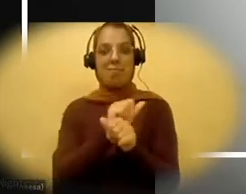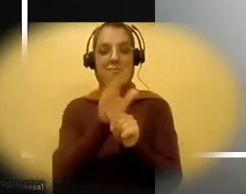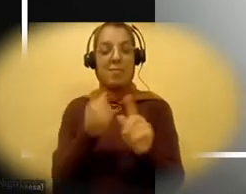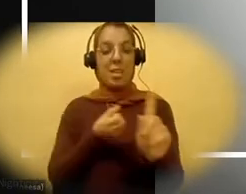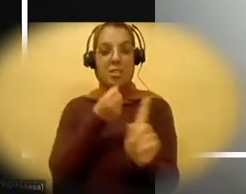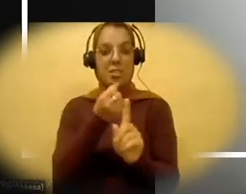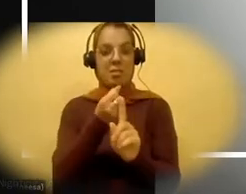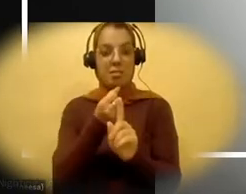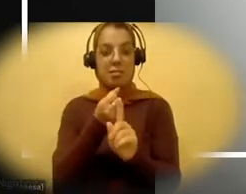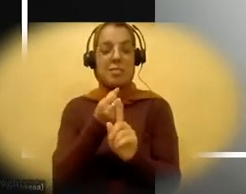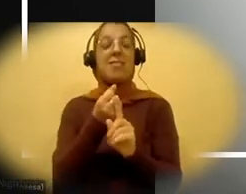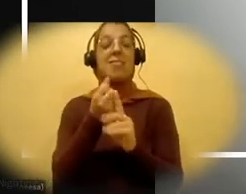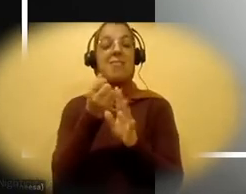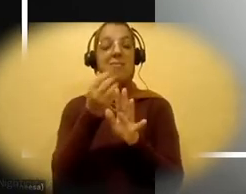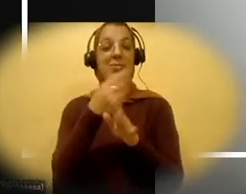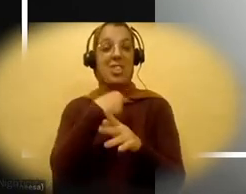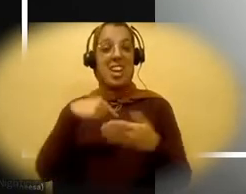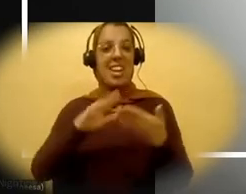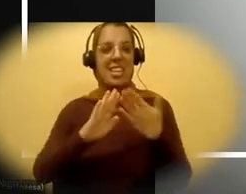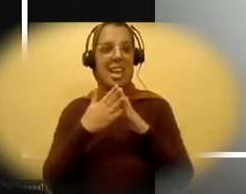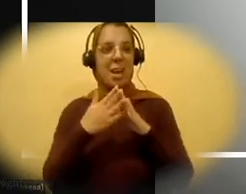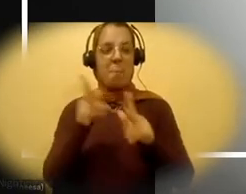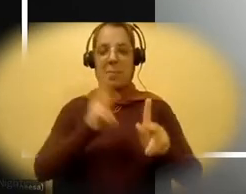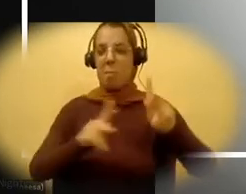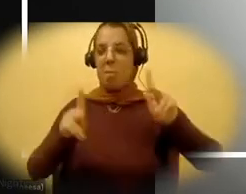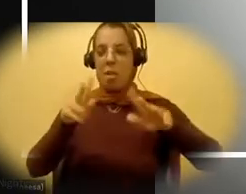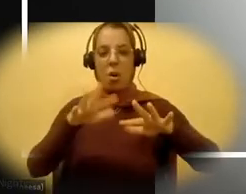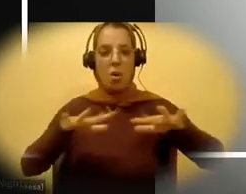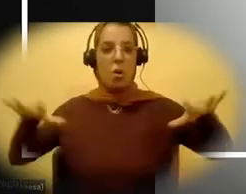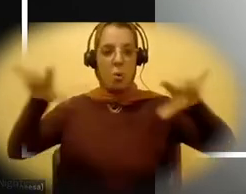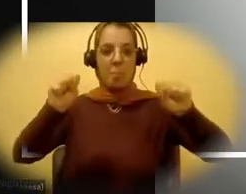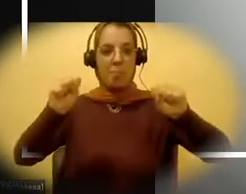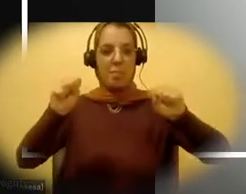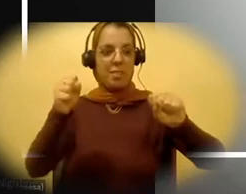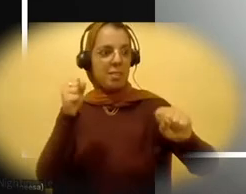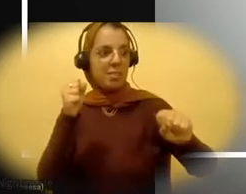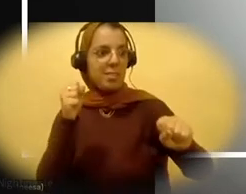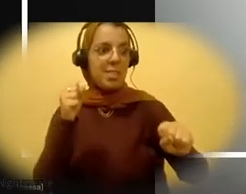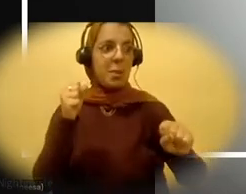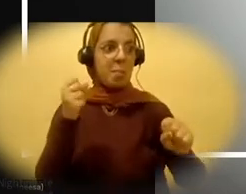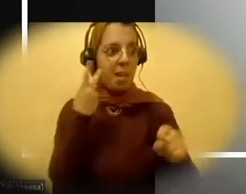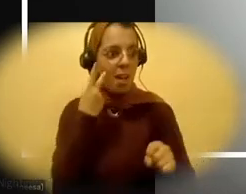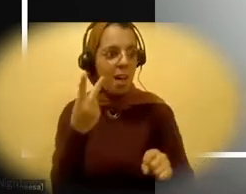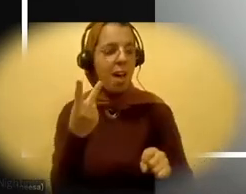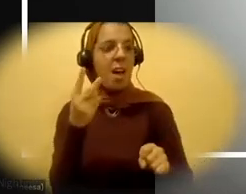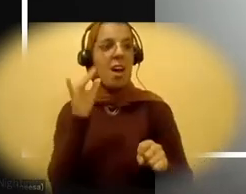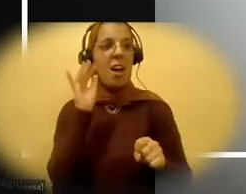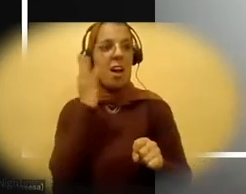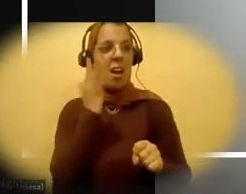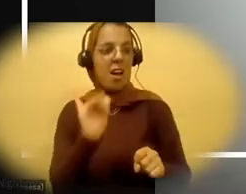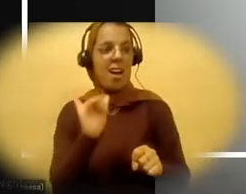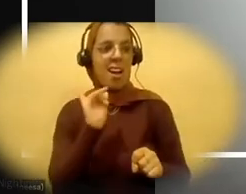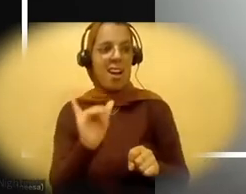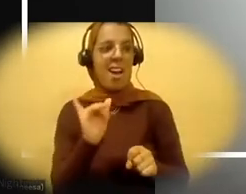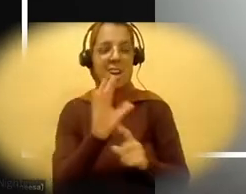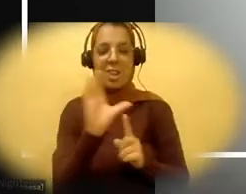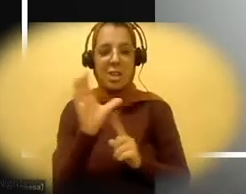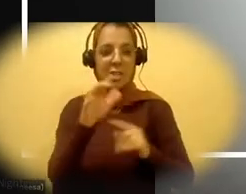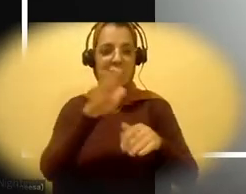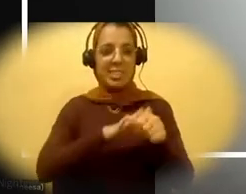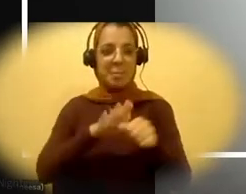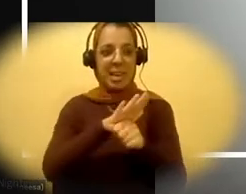that our cultural spaces are being affected, and it definitely has impacted a lot of my work into being more